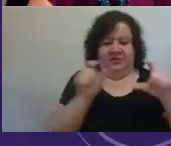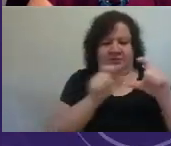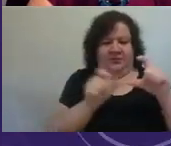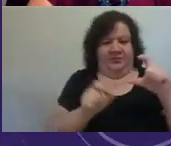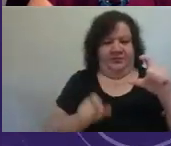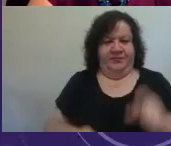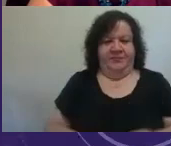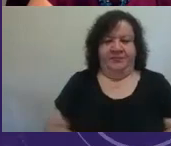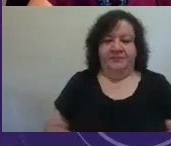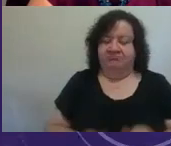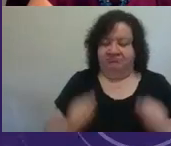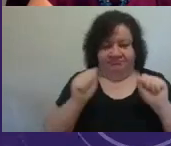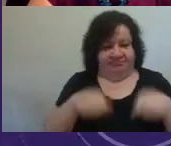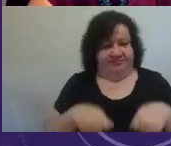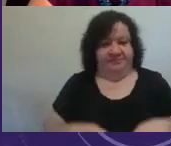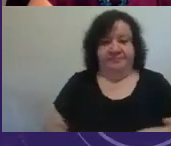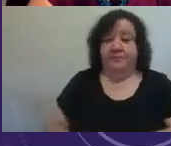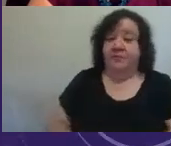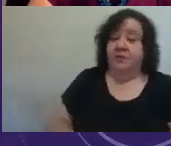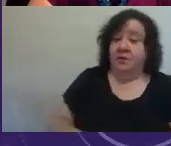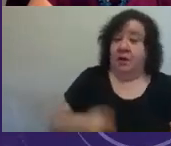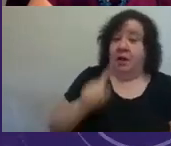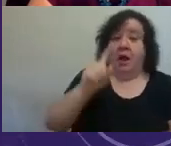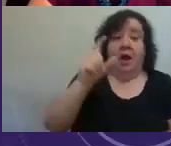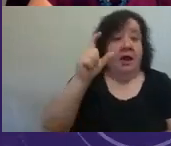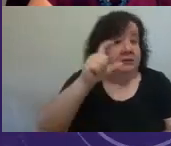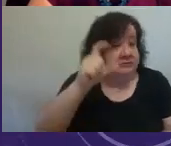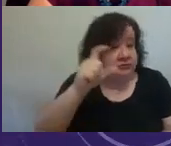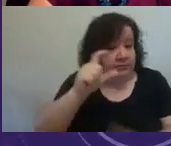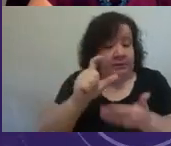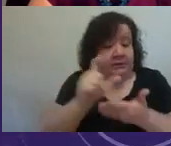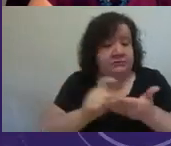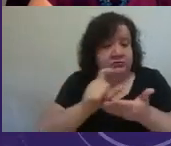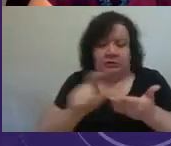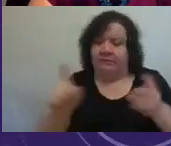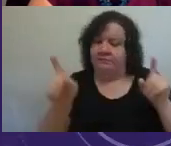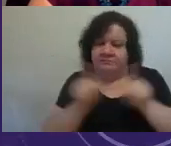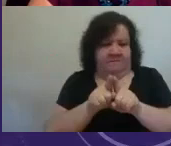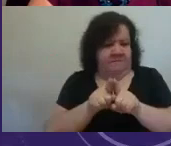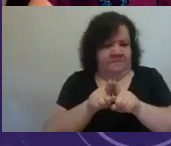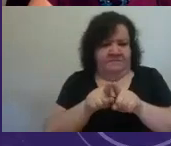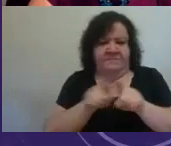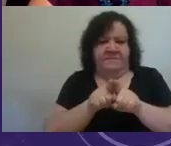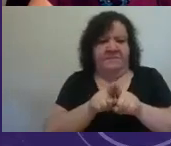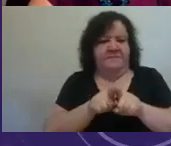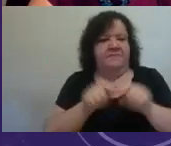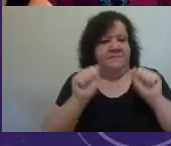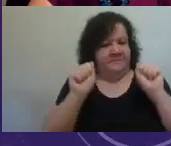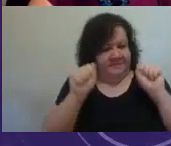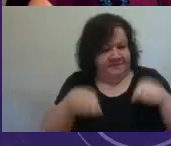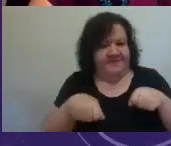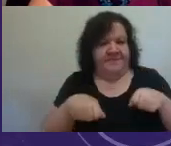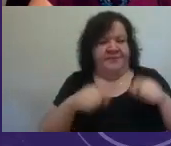through your phone only. So Instagram, same thing. When you go ahead and start your Instagram post and you